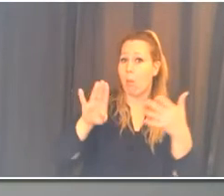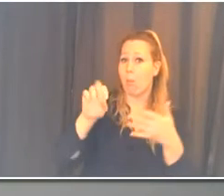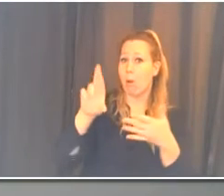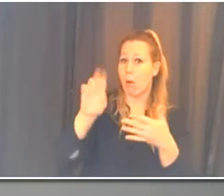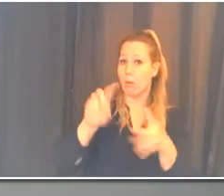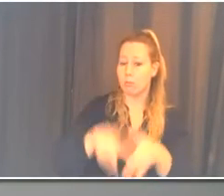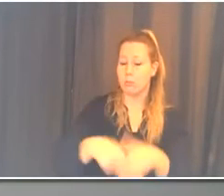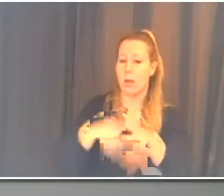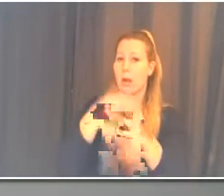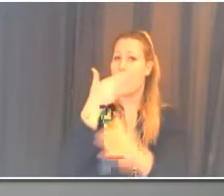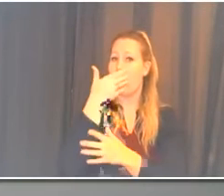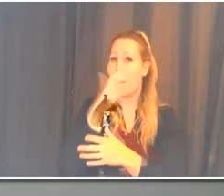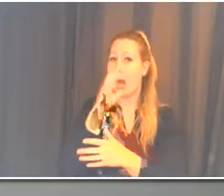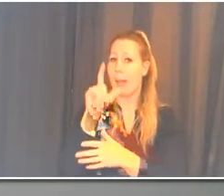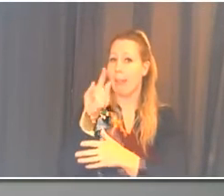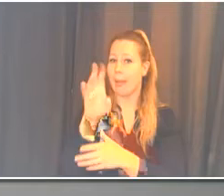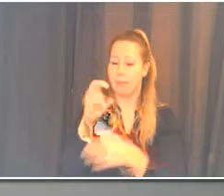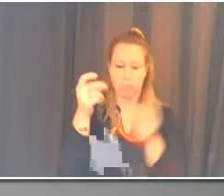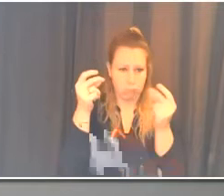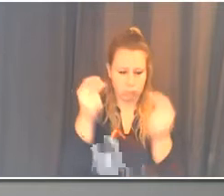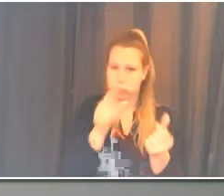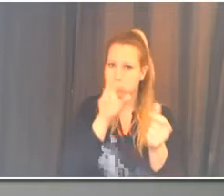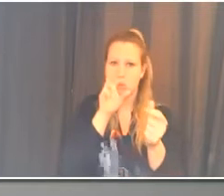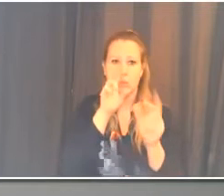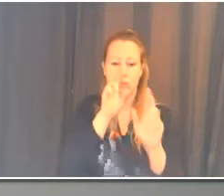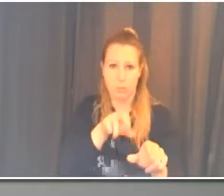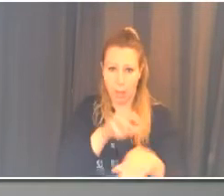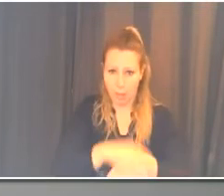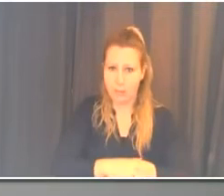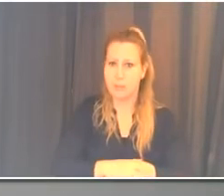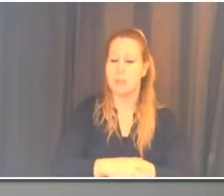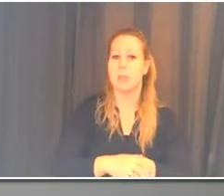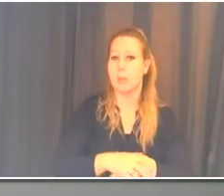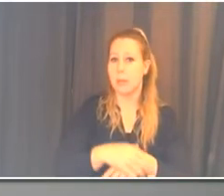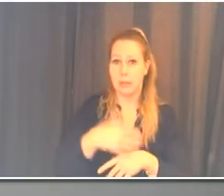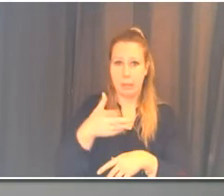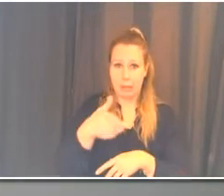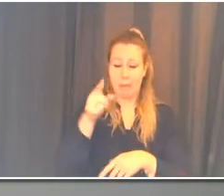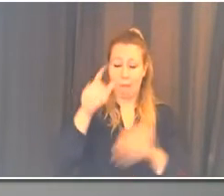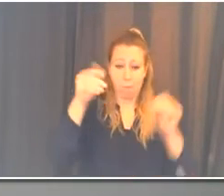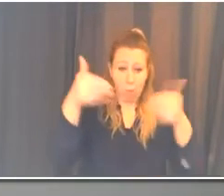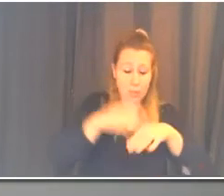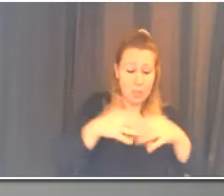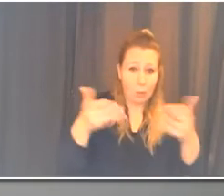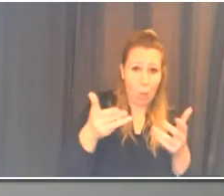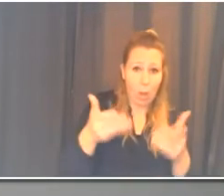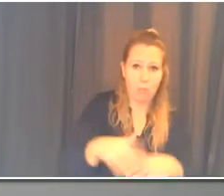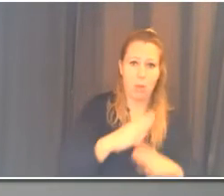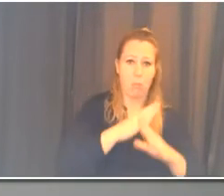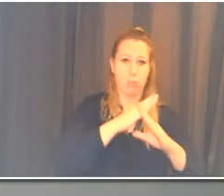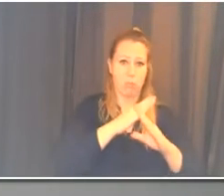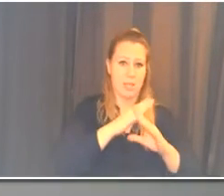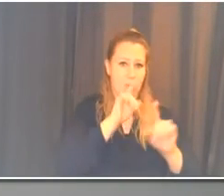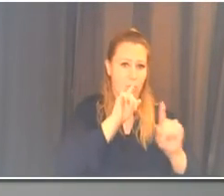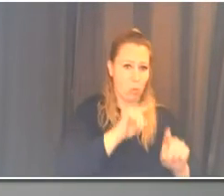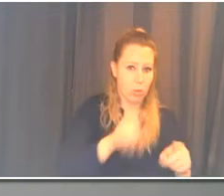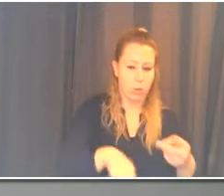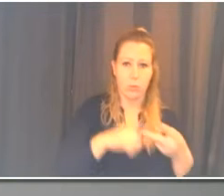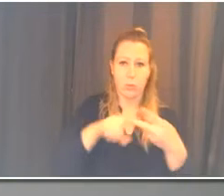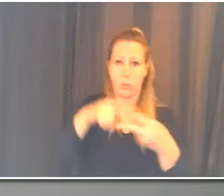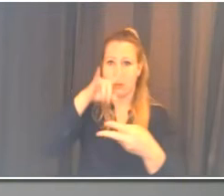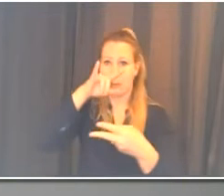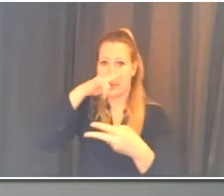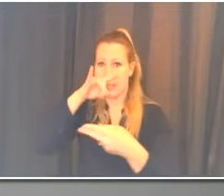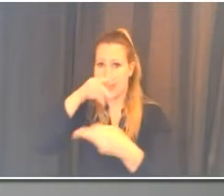particularly vulnerable and those are usually are documented clients who are not eligible for the stimulus relief or any